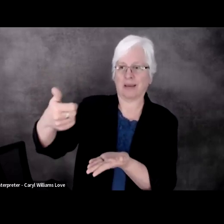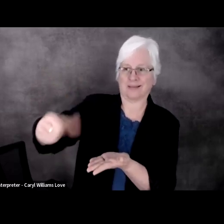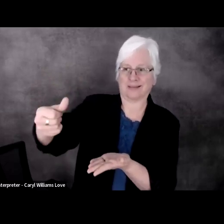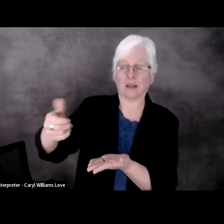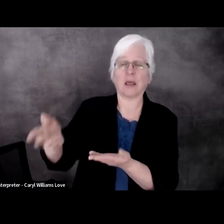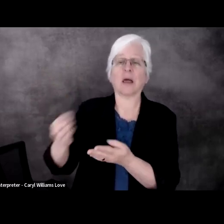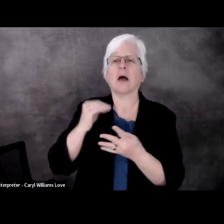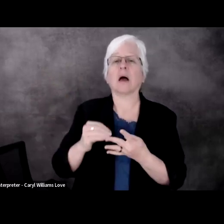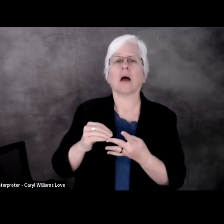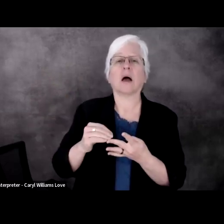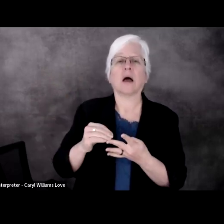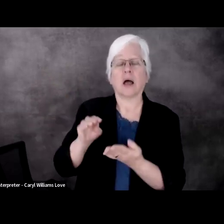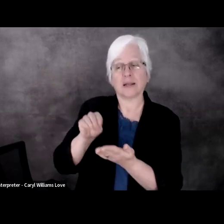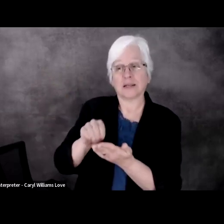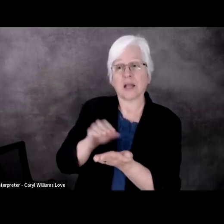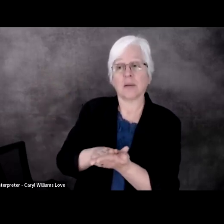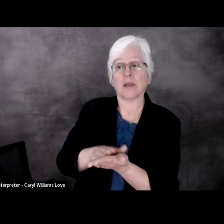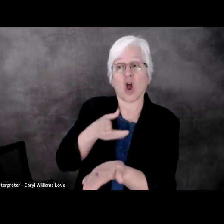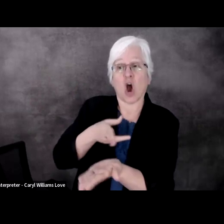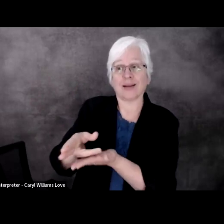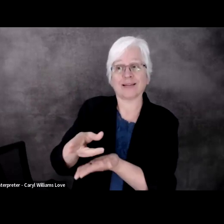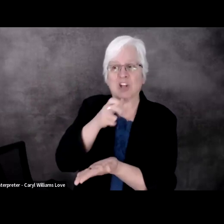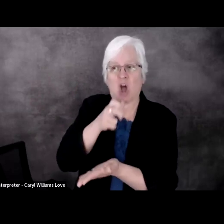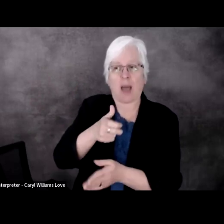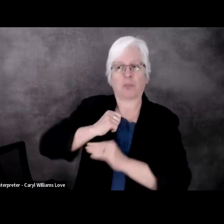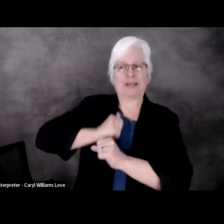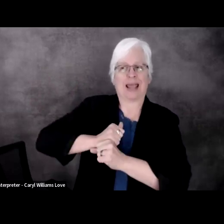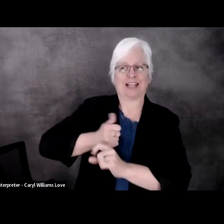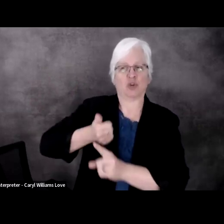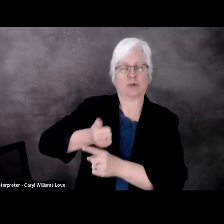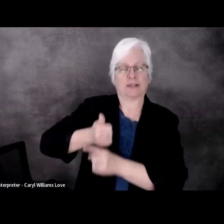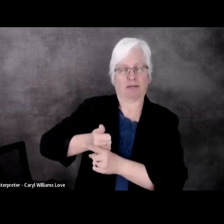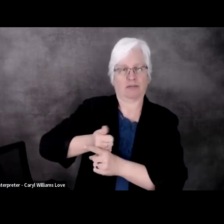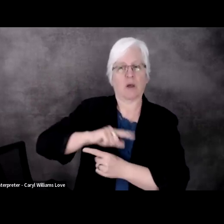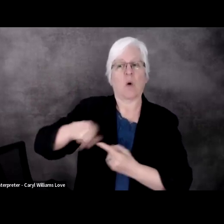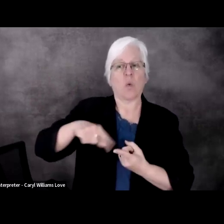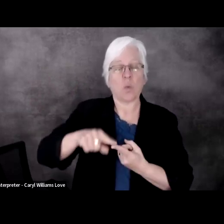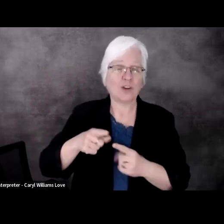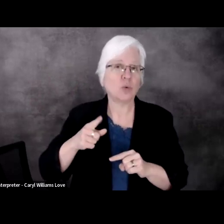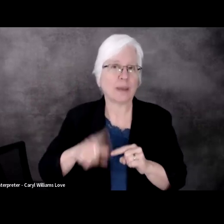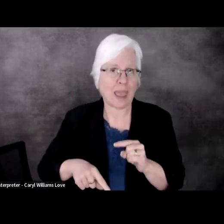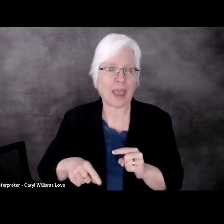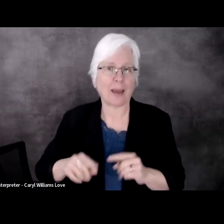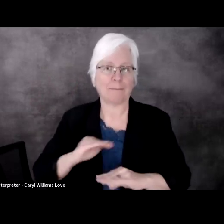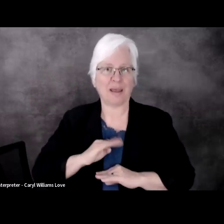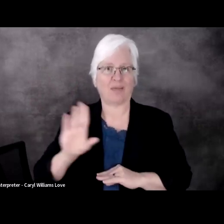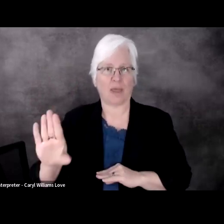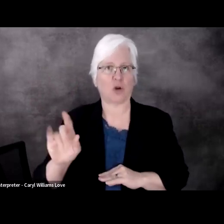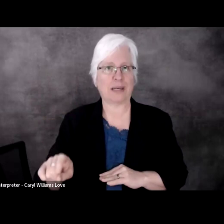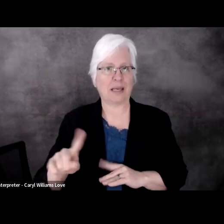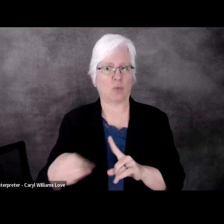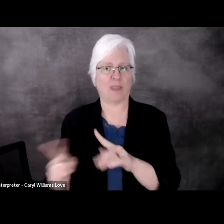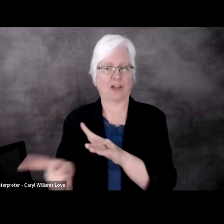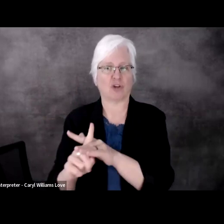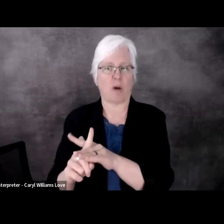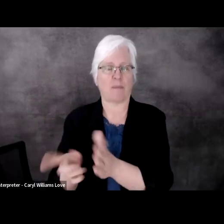documenting honestly and non-self-protectively when we can't meet a person's needs when they show up for treatment.